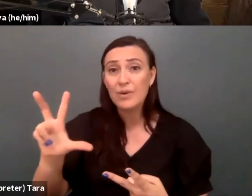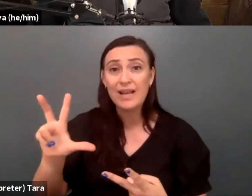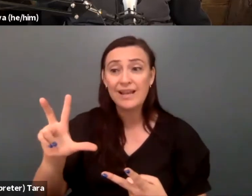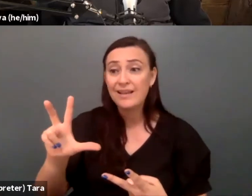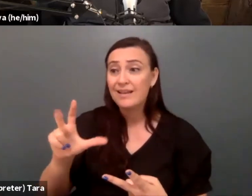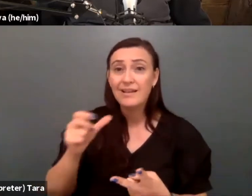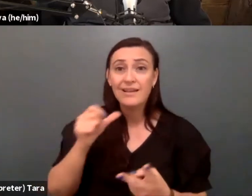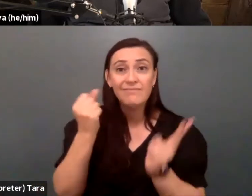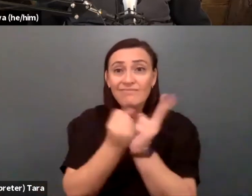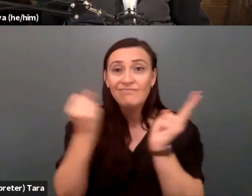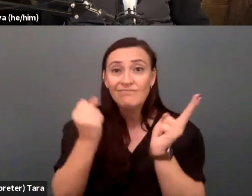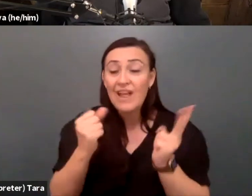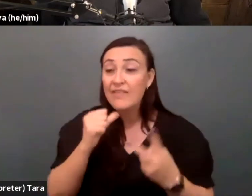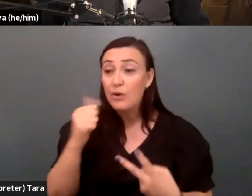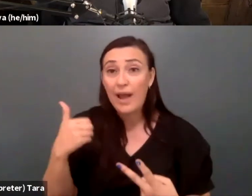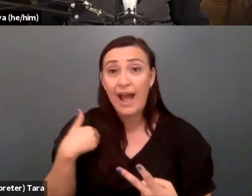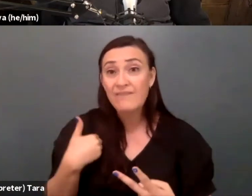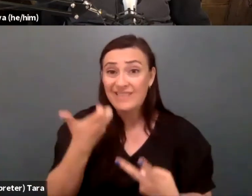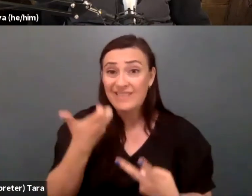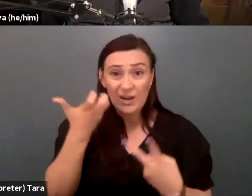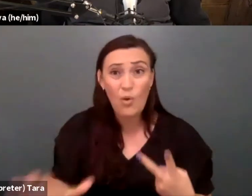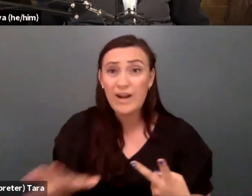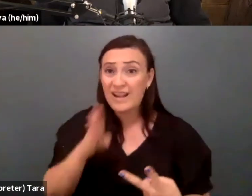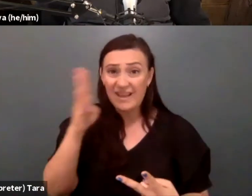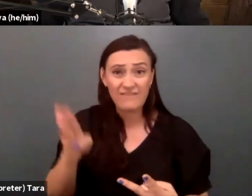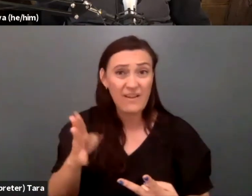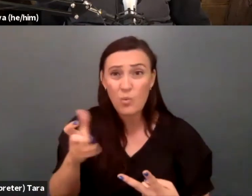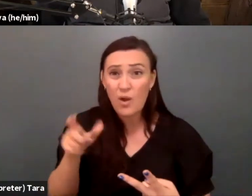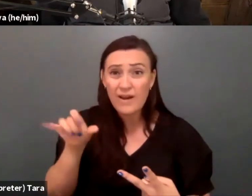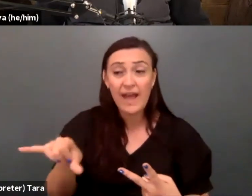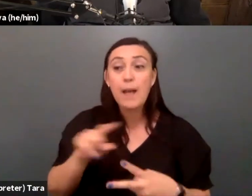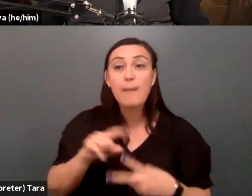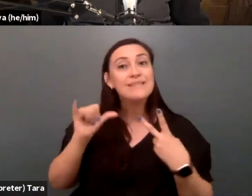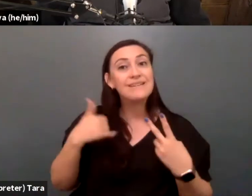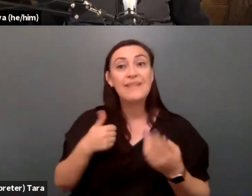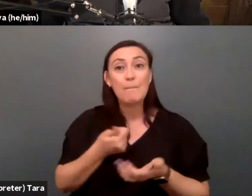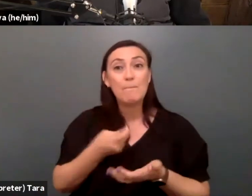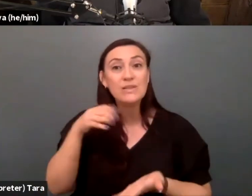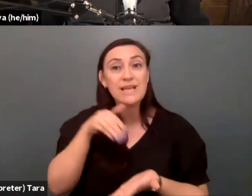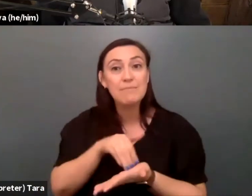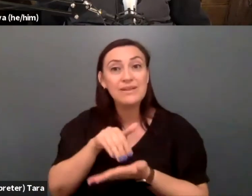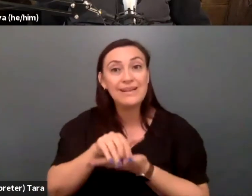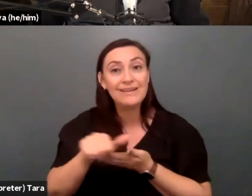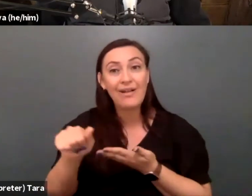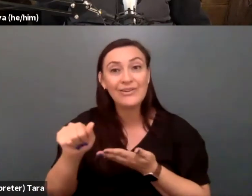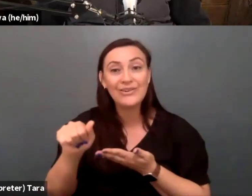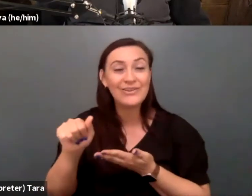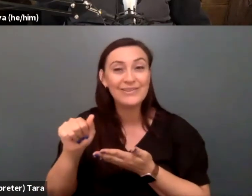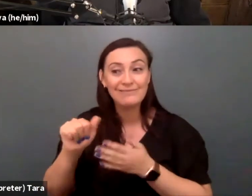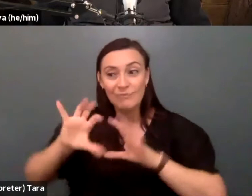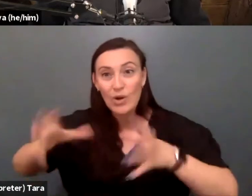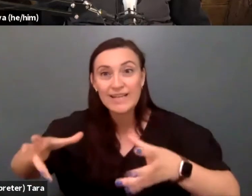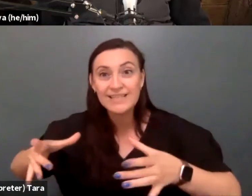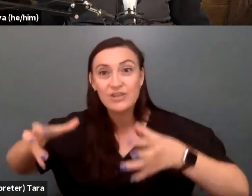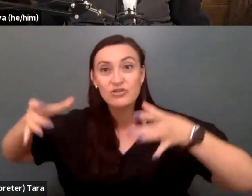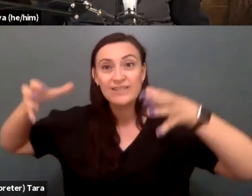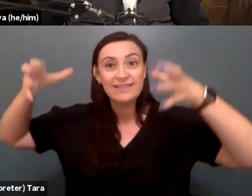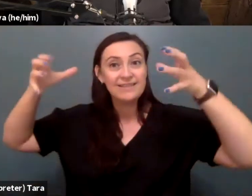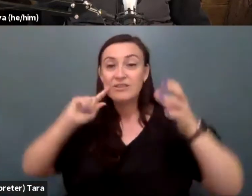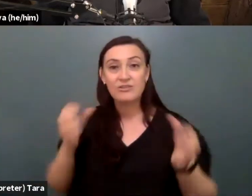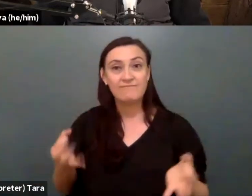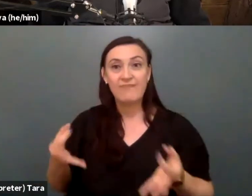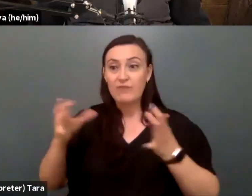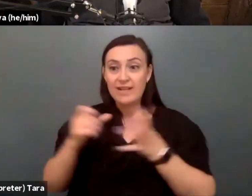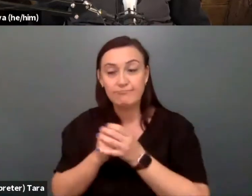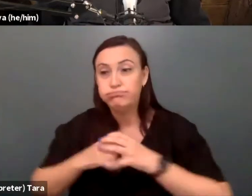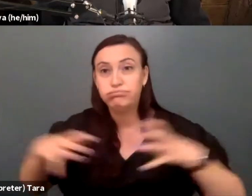now multi-million-dollar entities. How individuals have invested in that model, more so than they are in